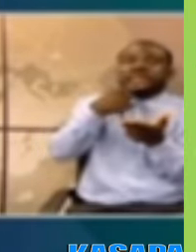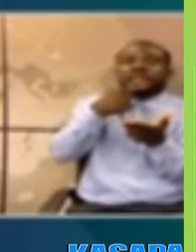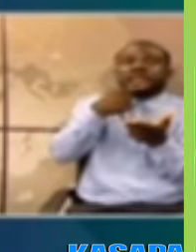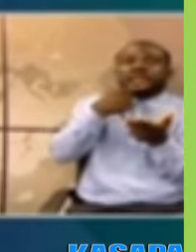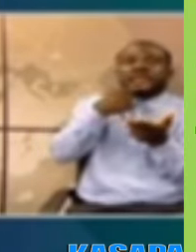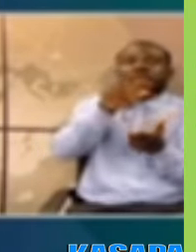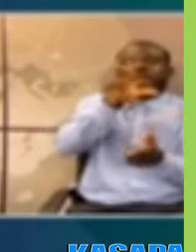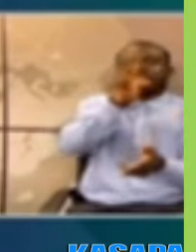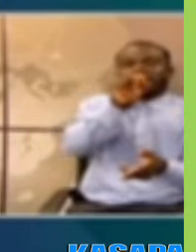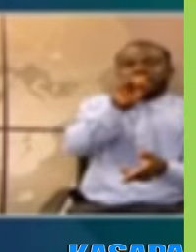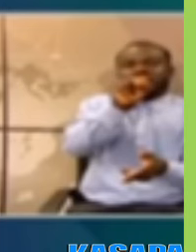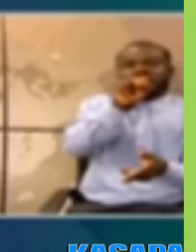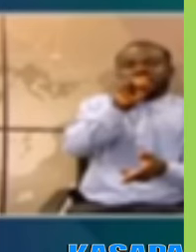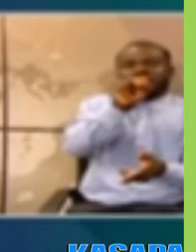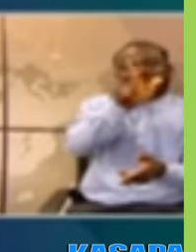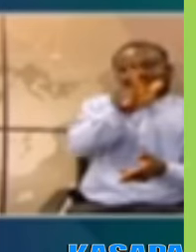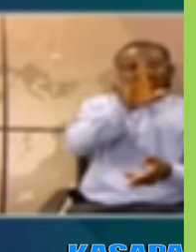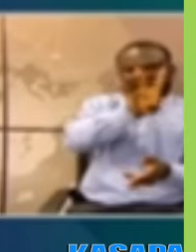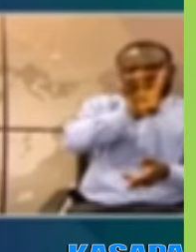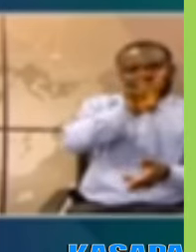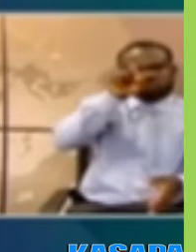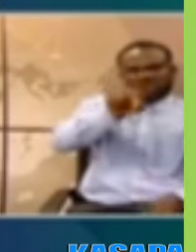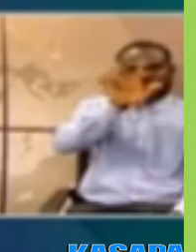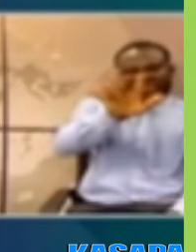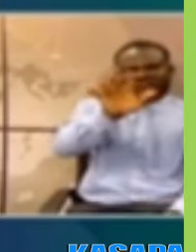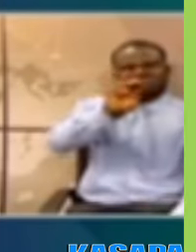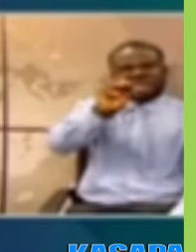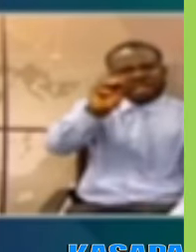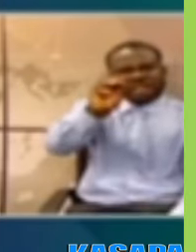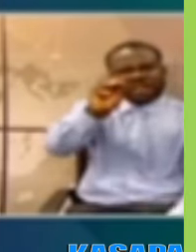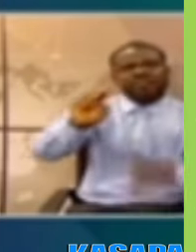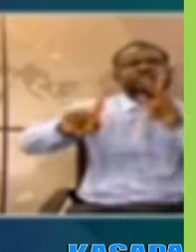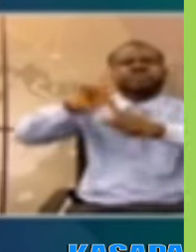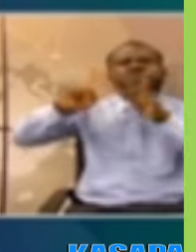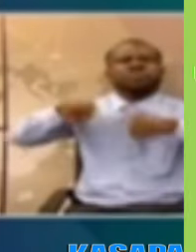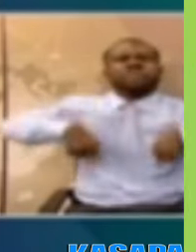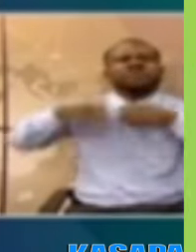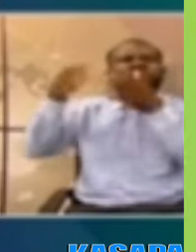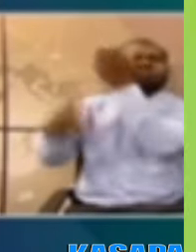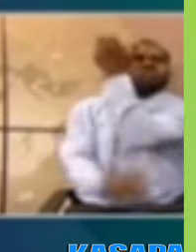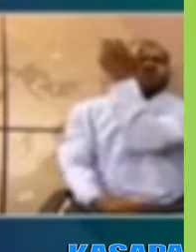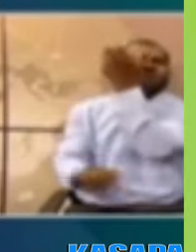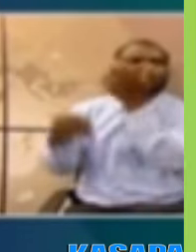Figure 37.5 million people living in poverty in America. He said it.